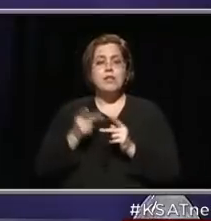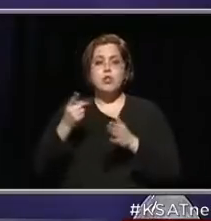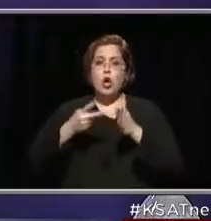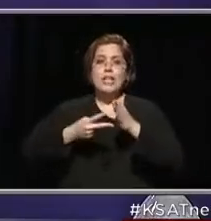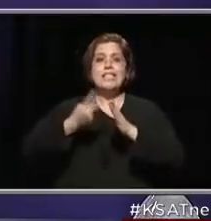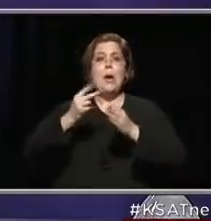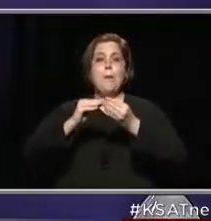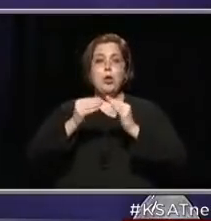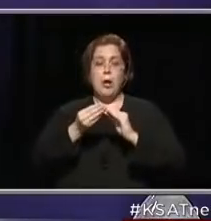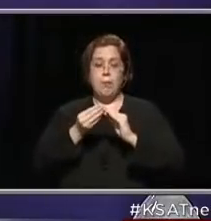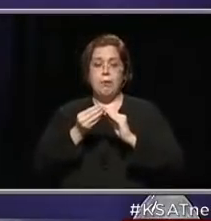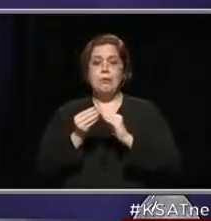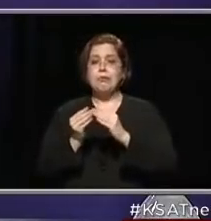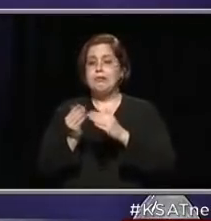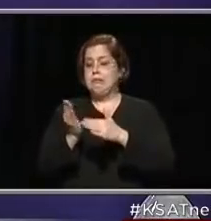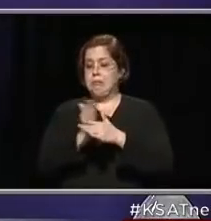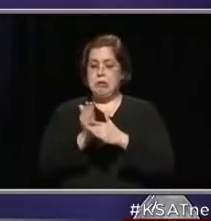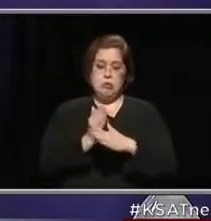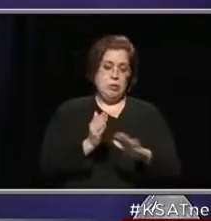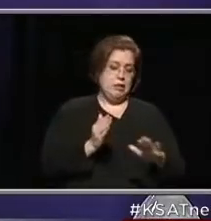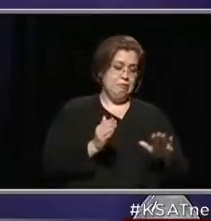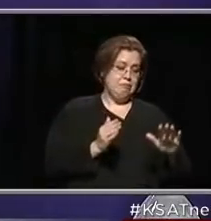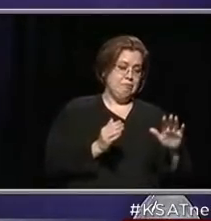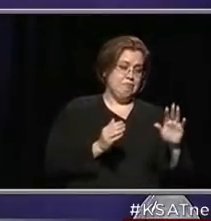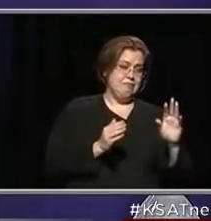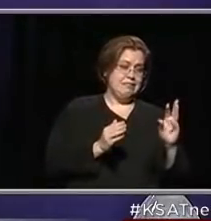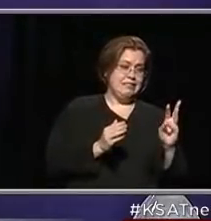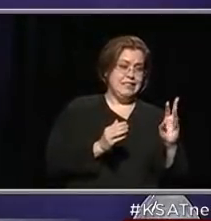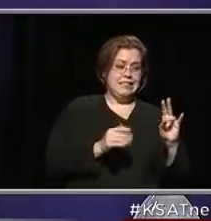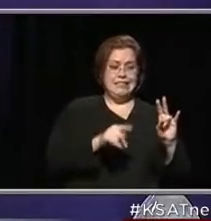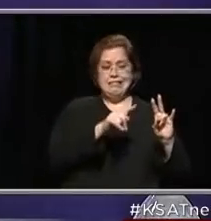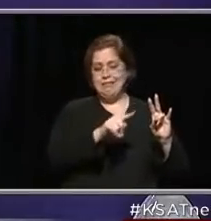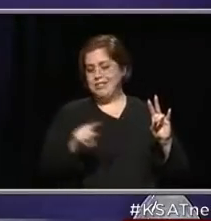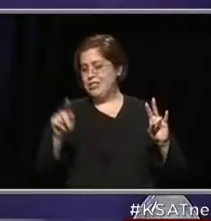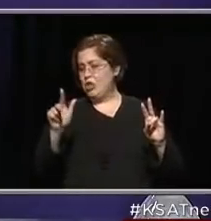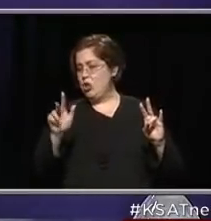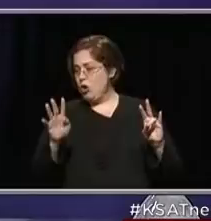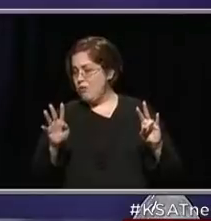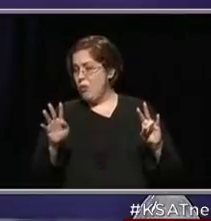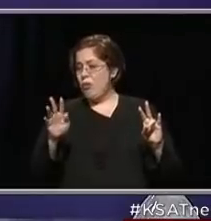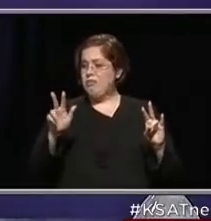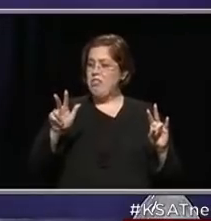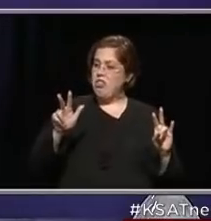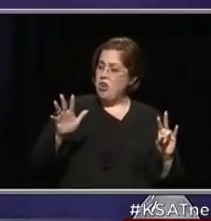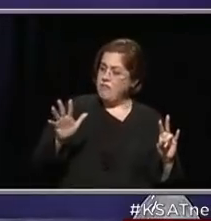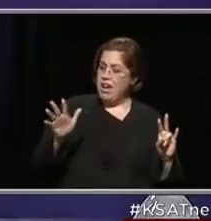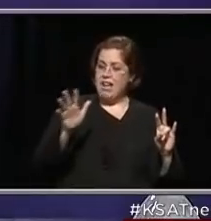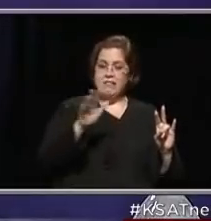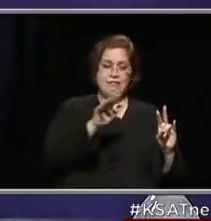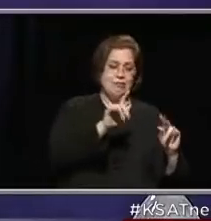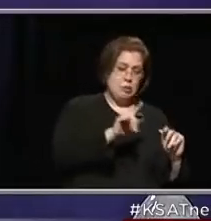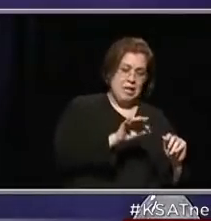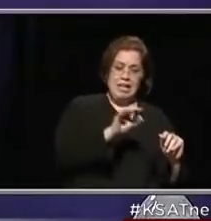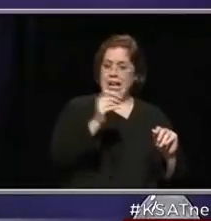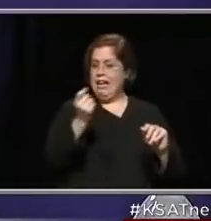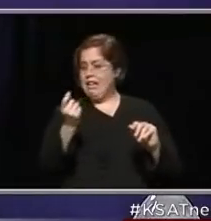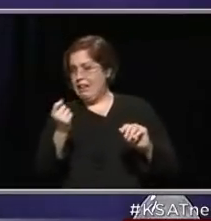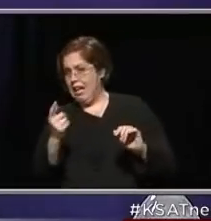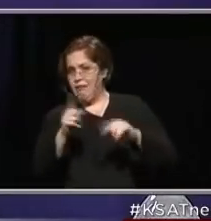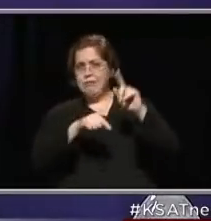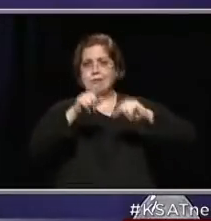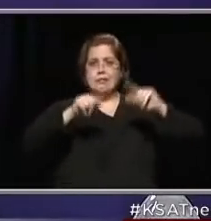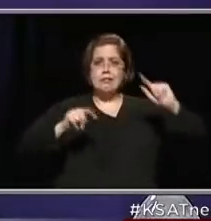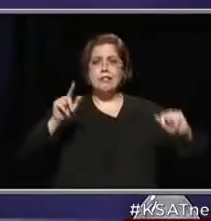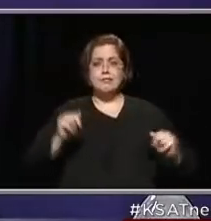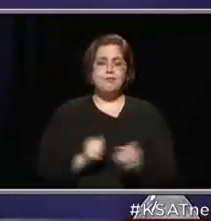digits, ranging anywhere from 67 to 34 to 35 to 29 to 11. So